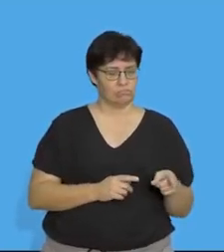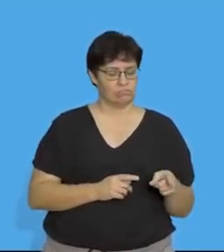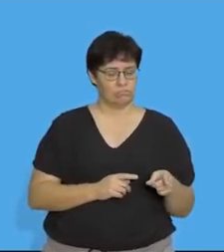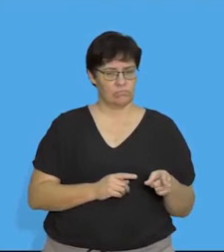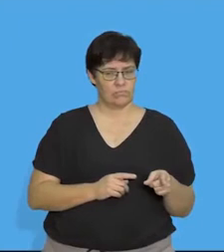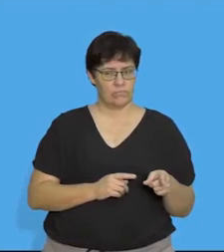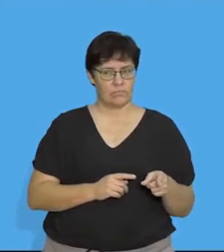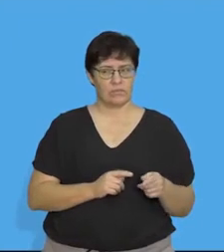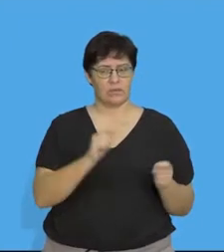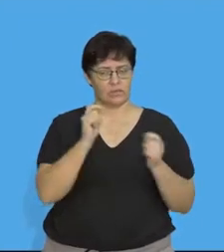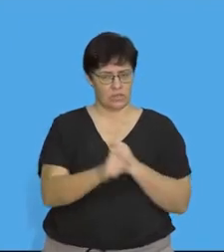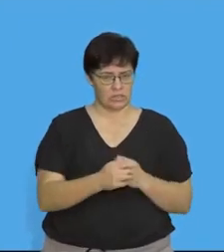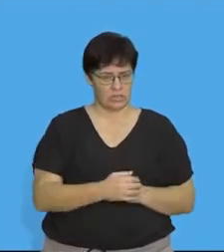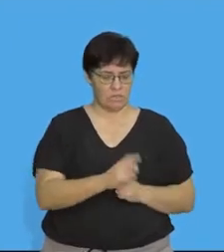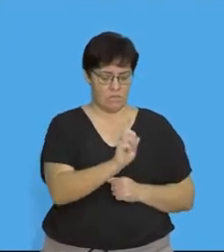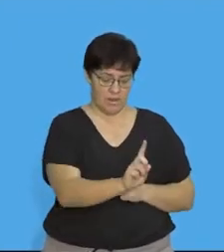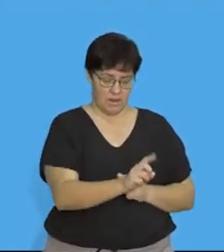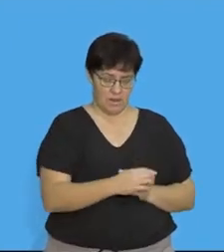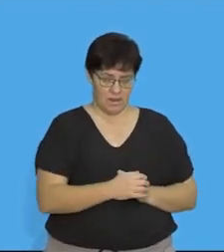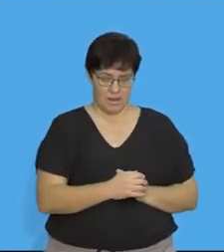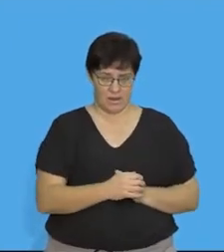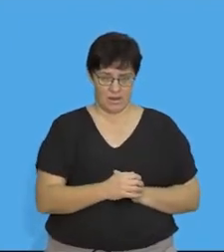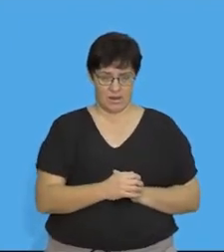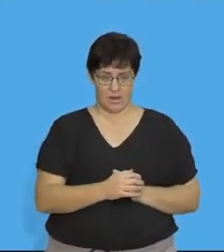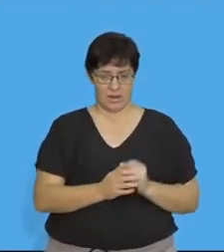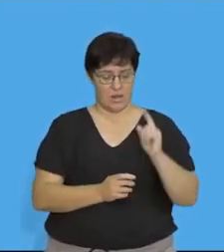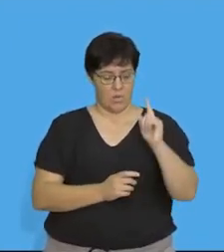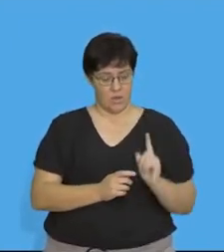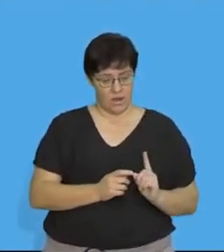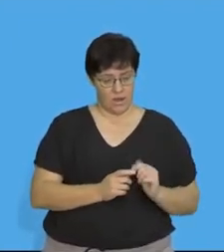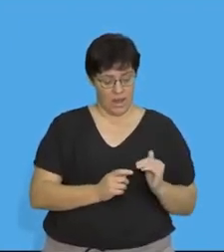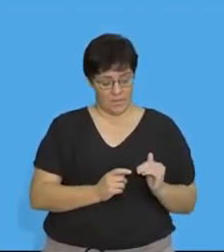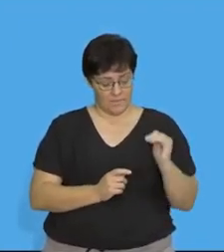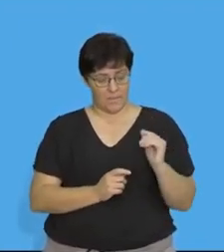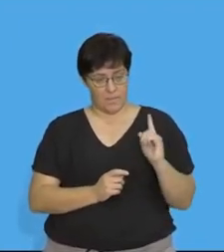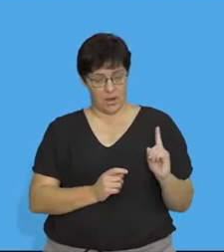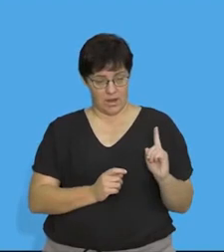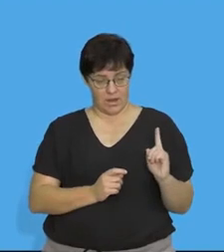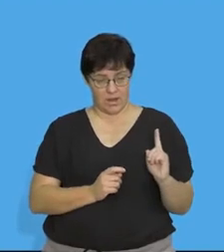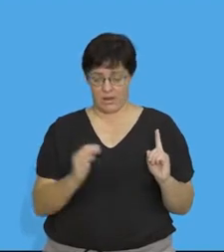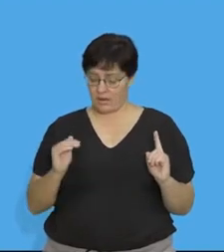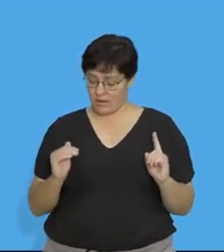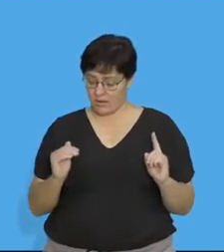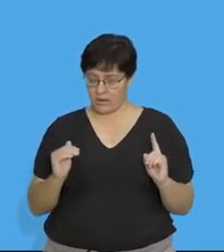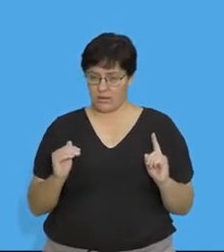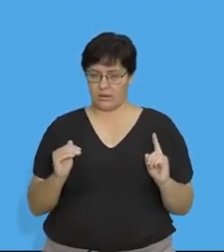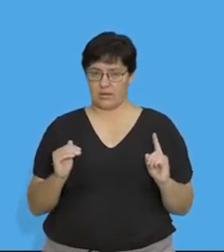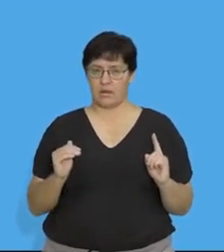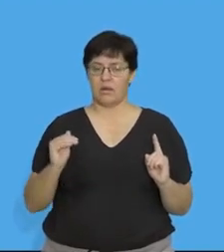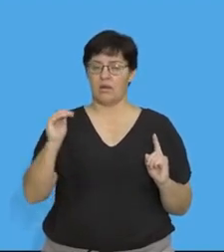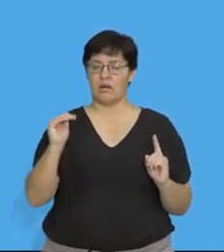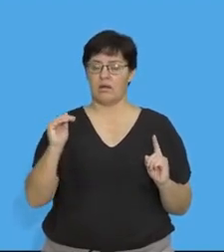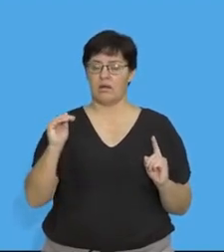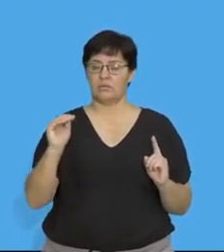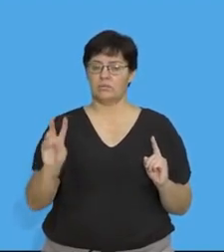was again a change of 1. The change in F was a change in 1. And notice here, the change